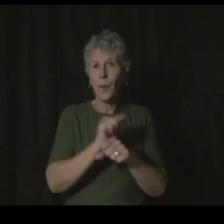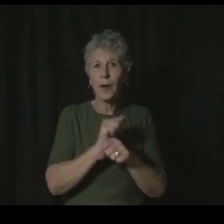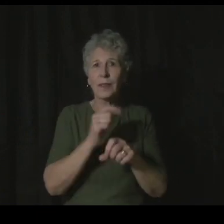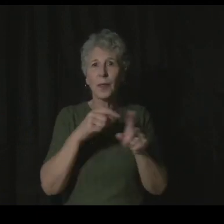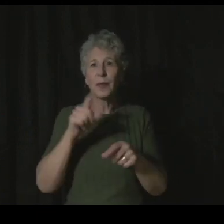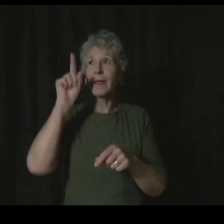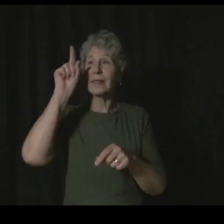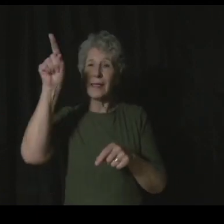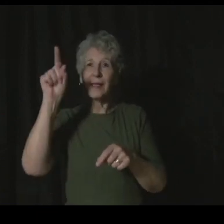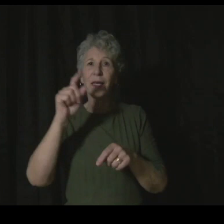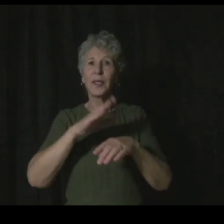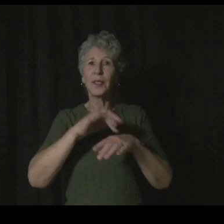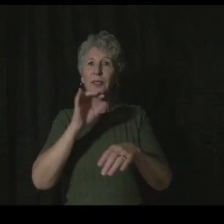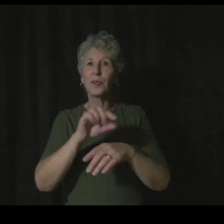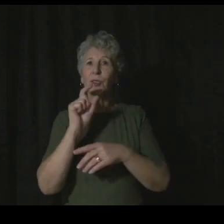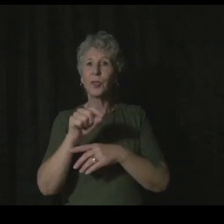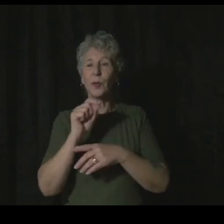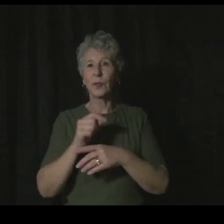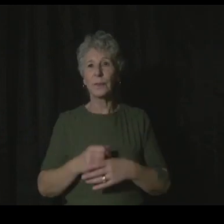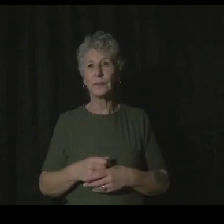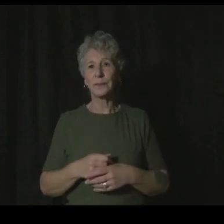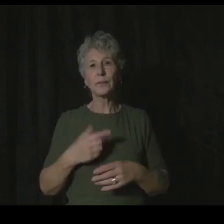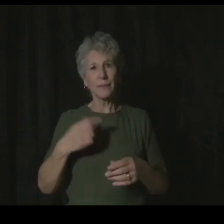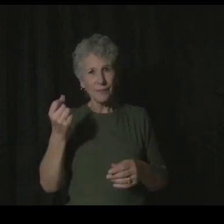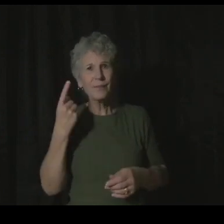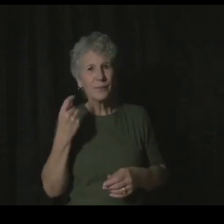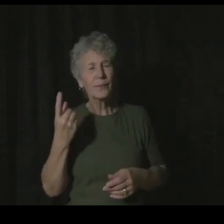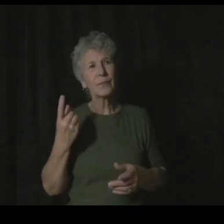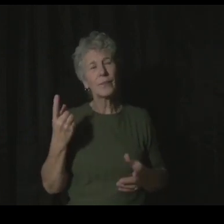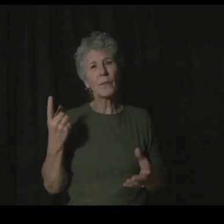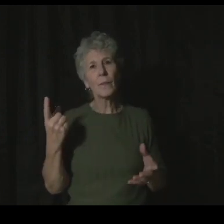calls." Now, someone could argue, I understand the